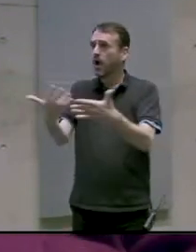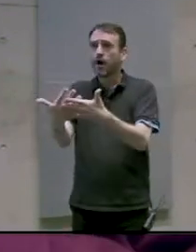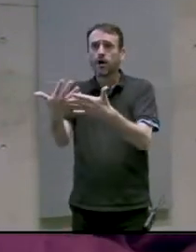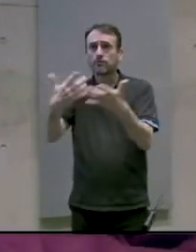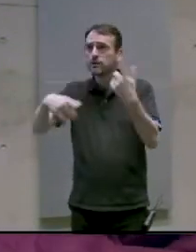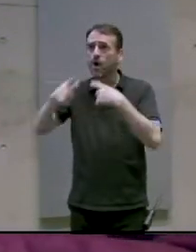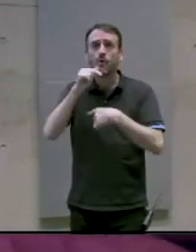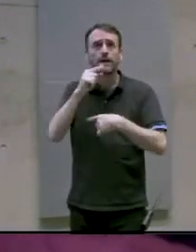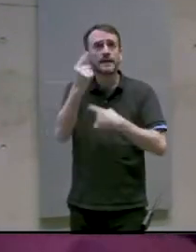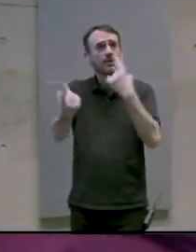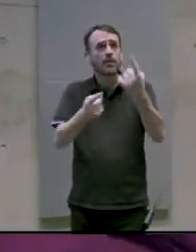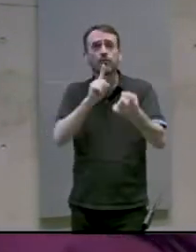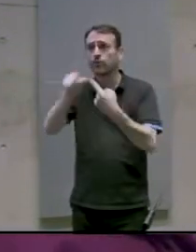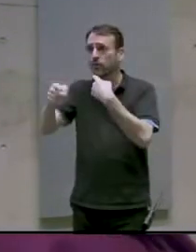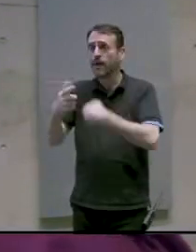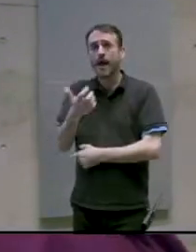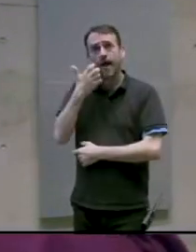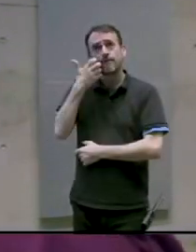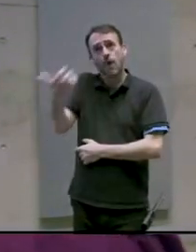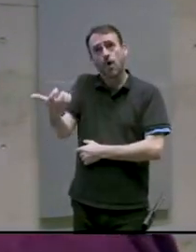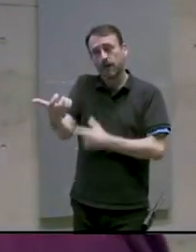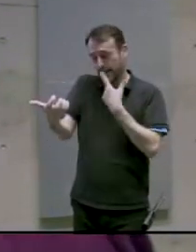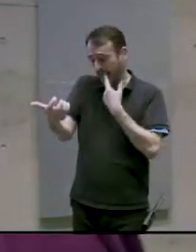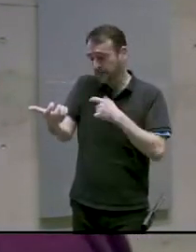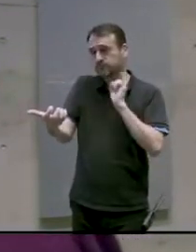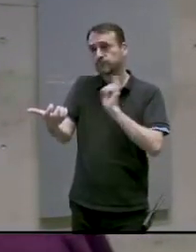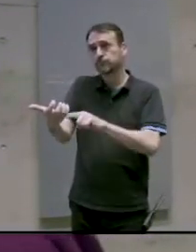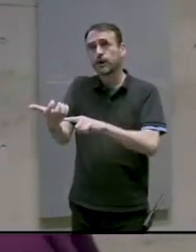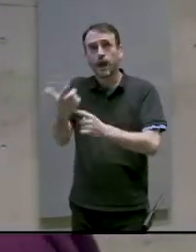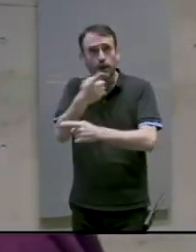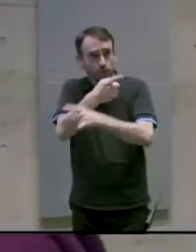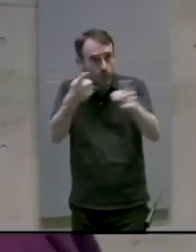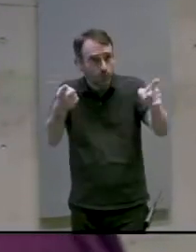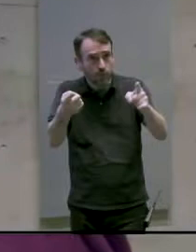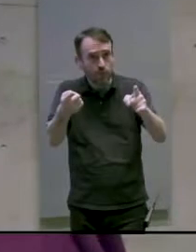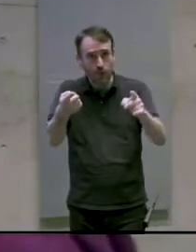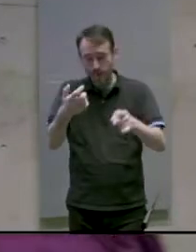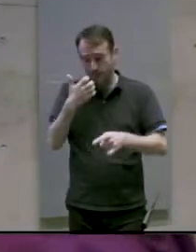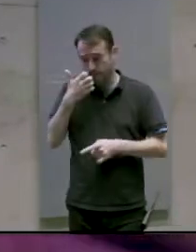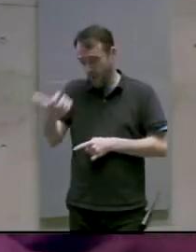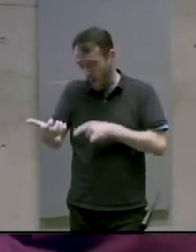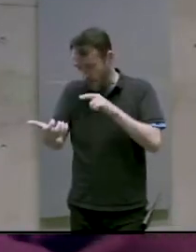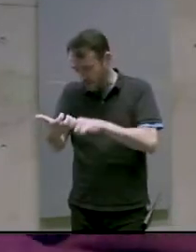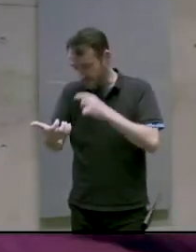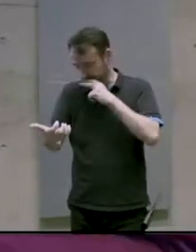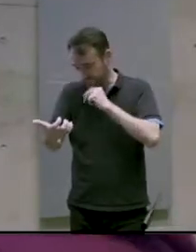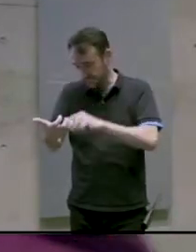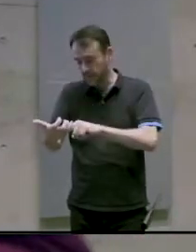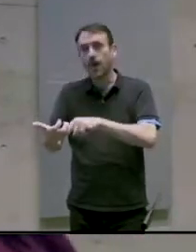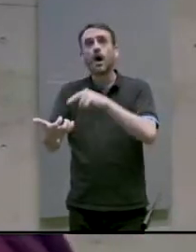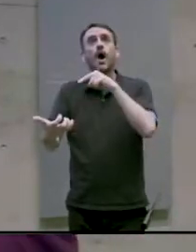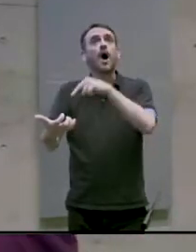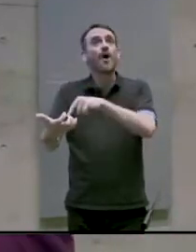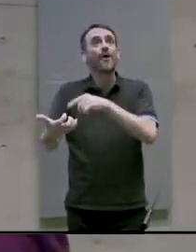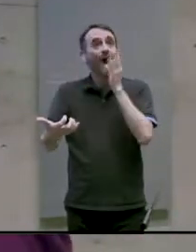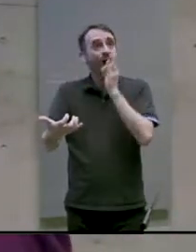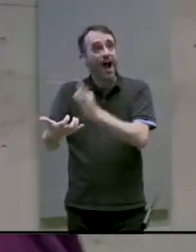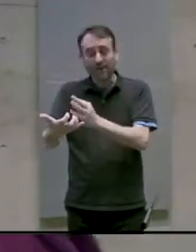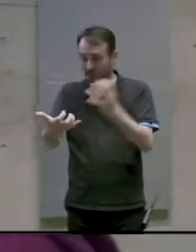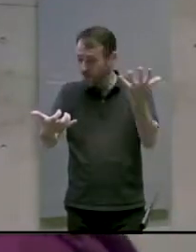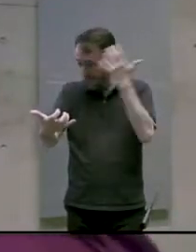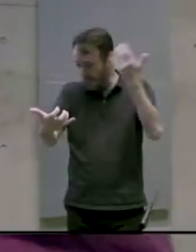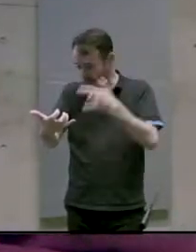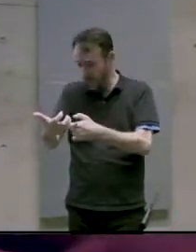as we all do. I think pretty much everyone here has talked to their phone and gone, no, bloody hell, it told me the weather when I asked it.